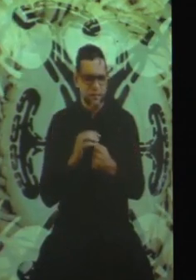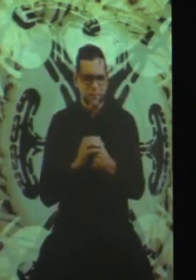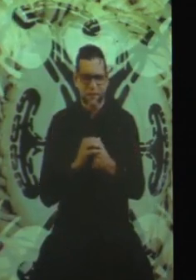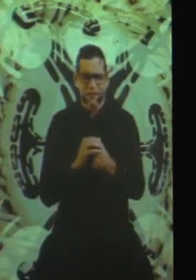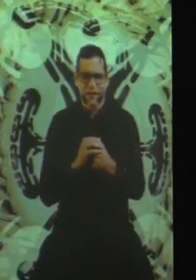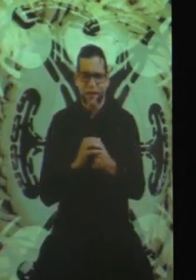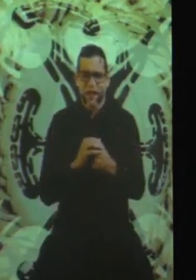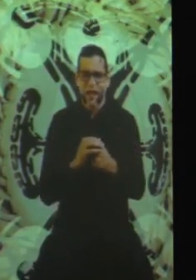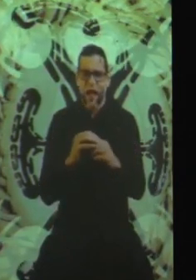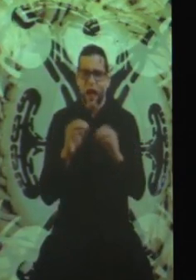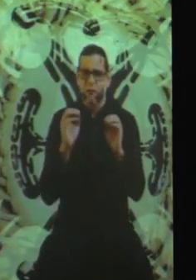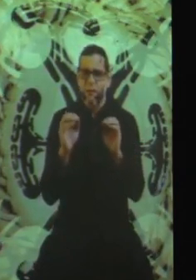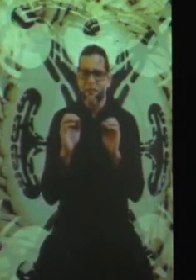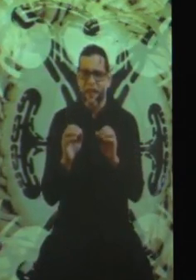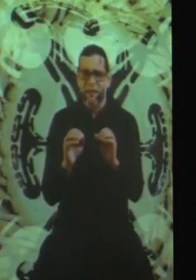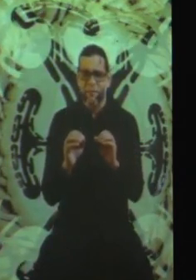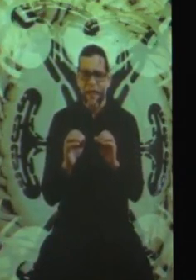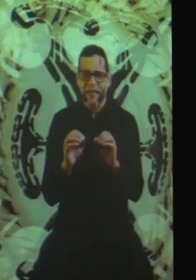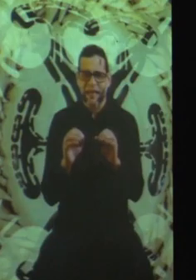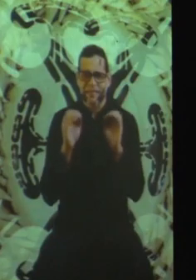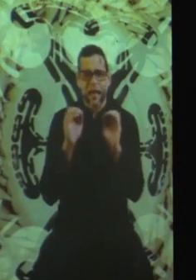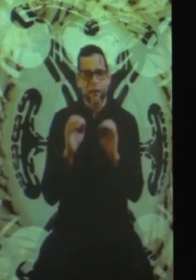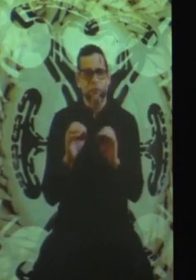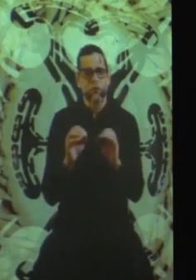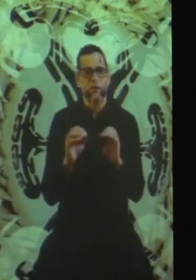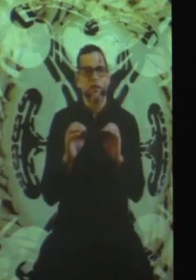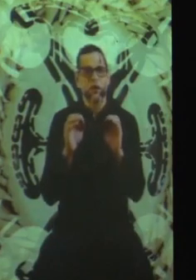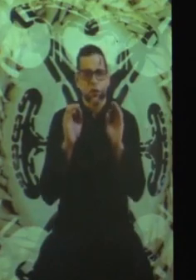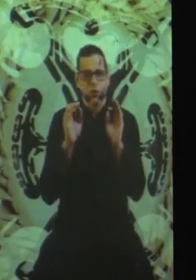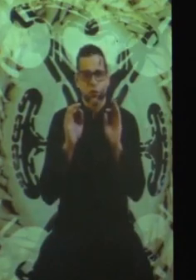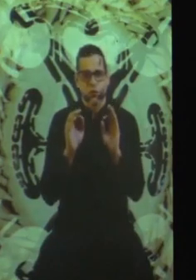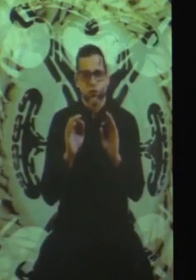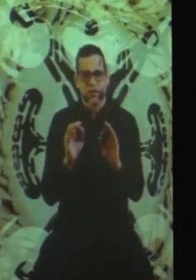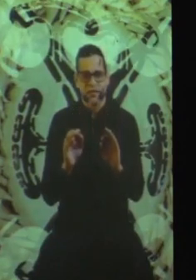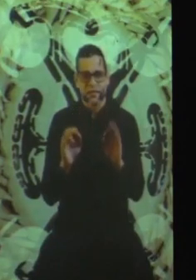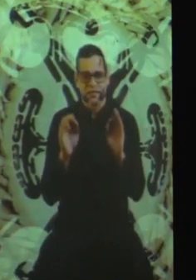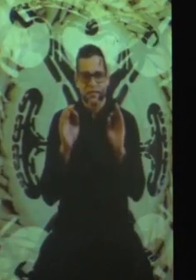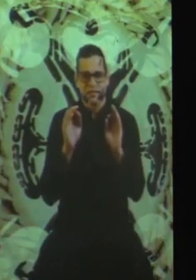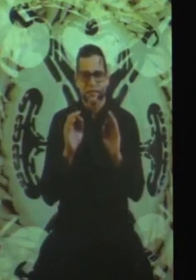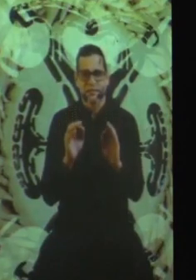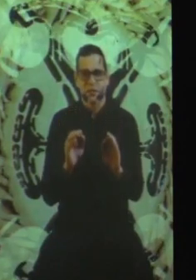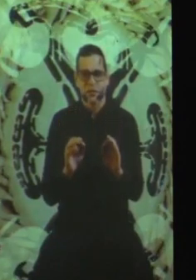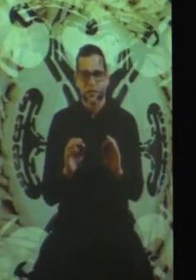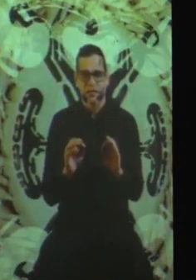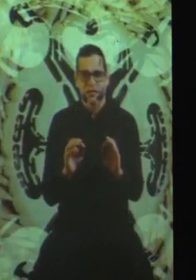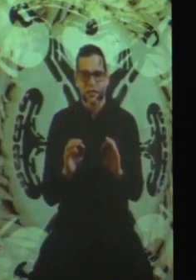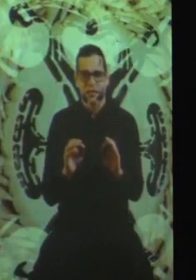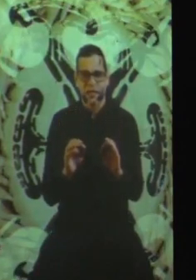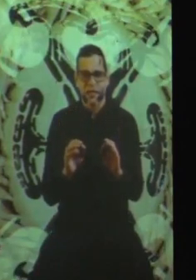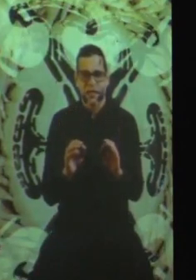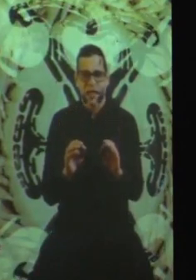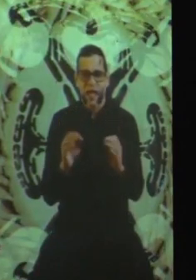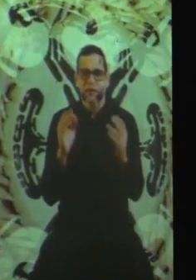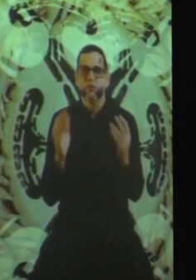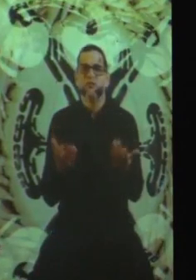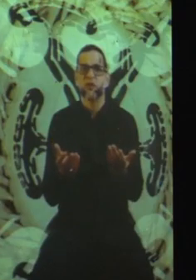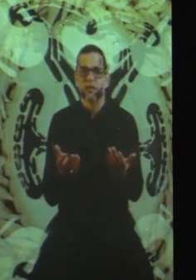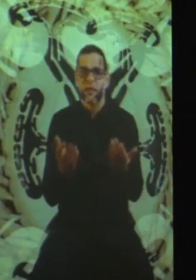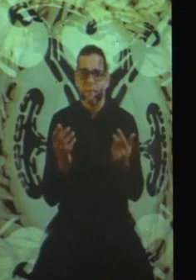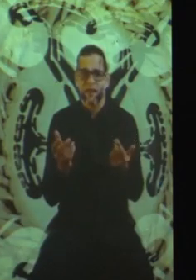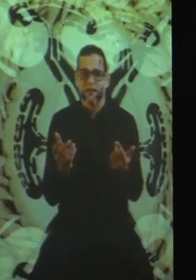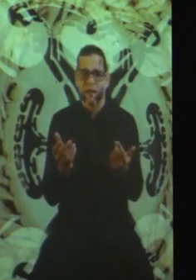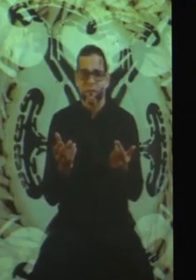sleep. I remember lying in bed and time moving really slowly. And there was this